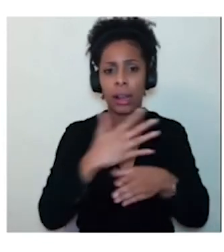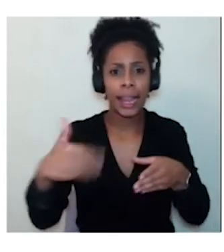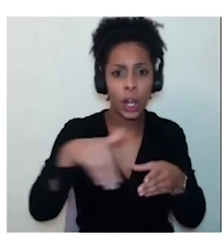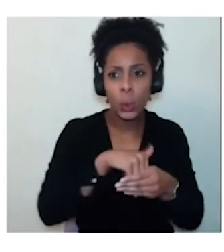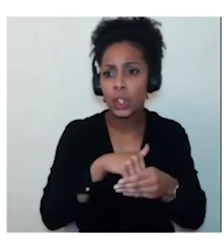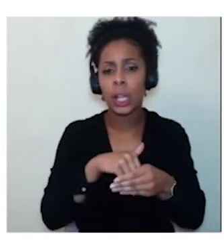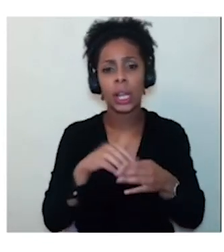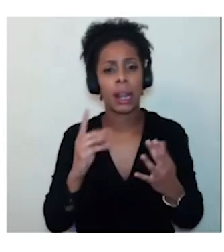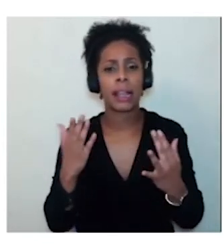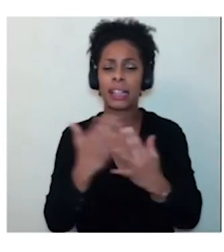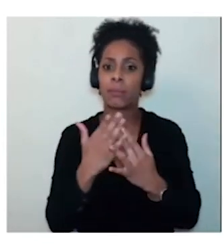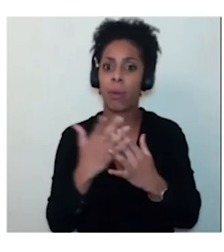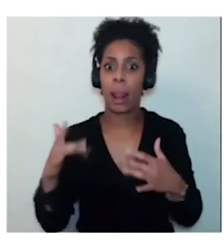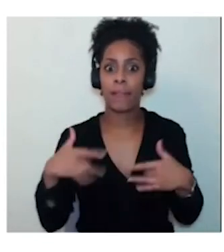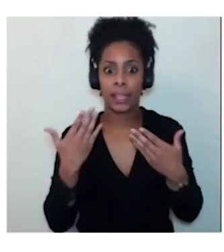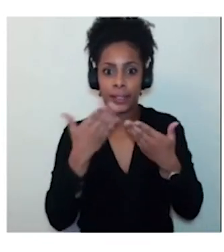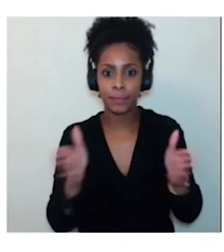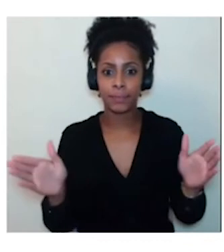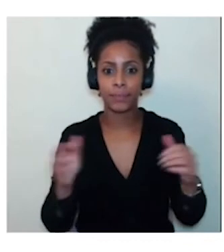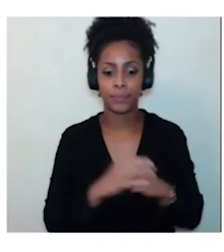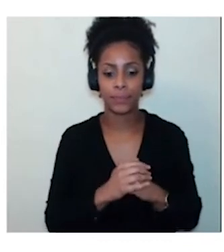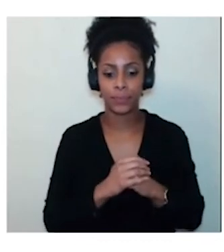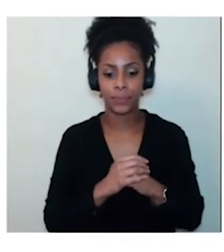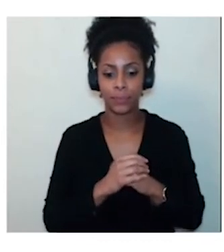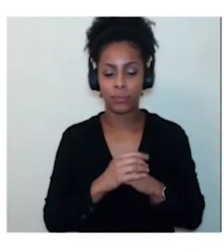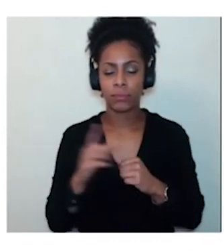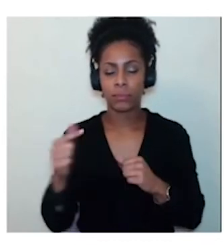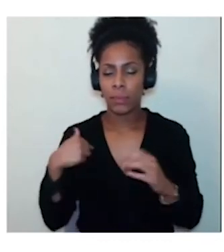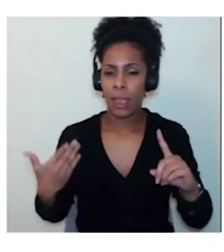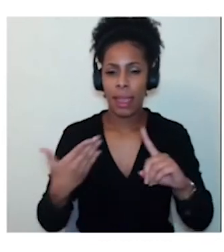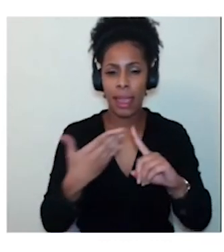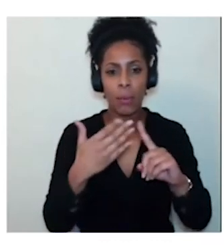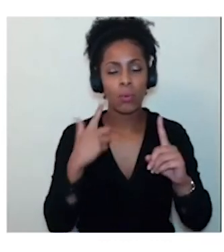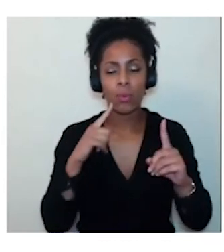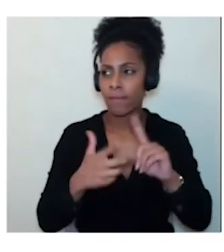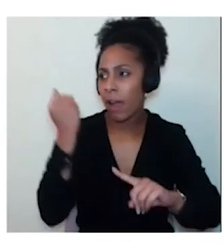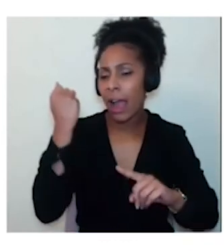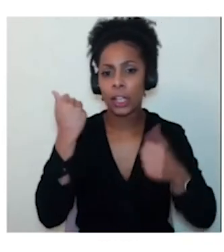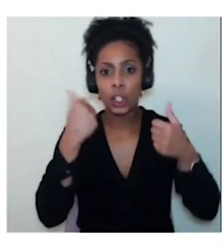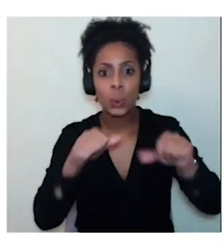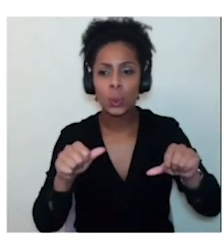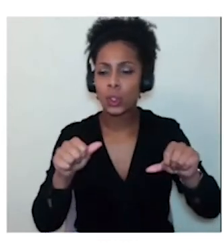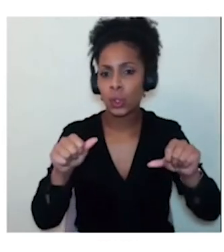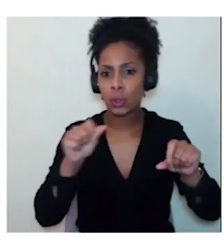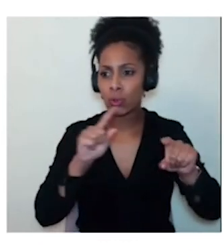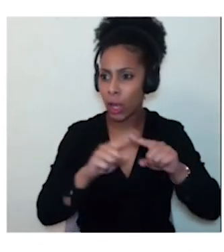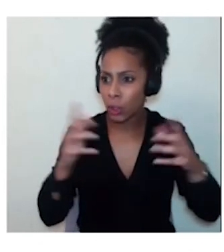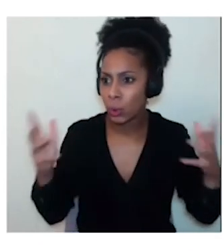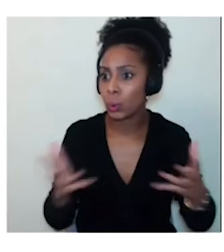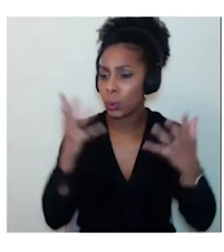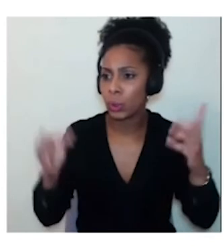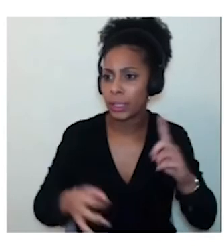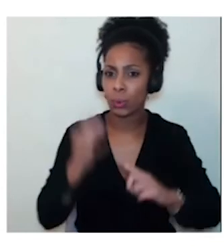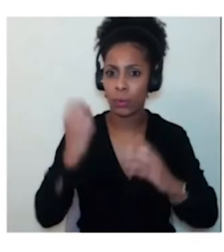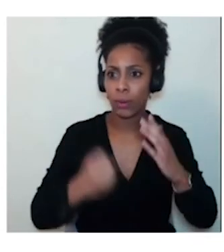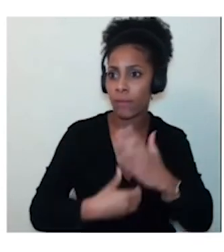where collaboration takes place to define solutions which will help drive the evolution of accessibility.